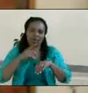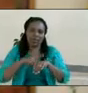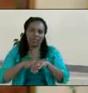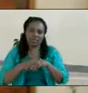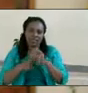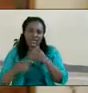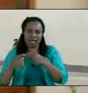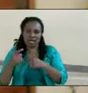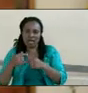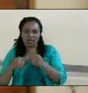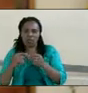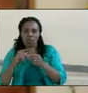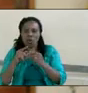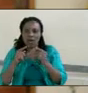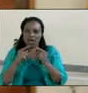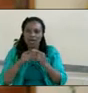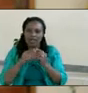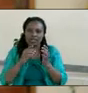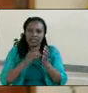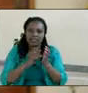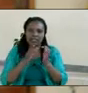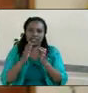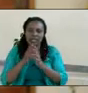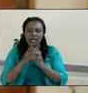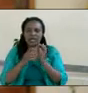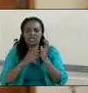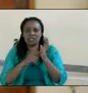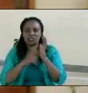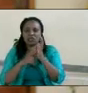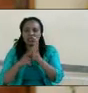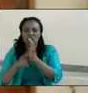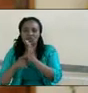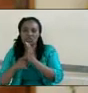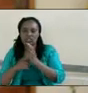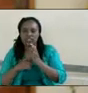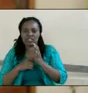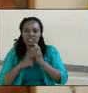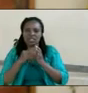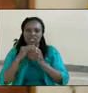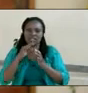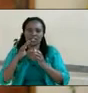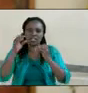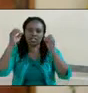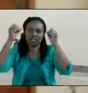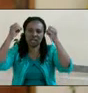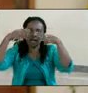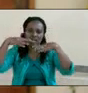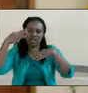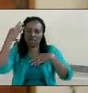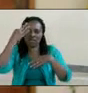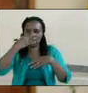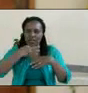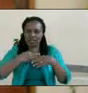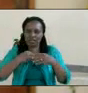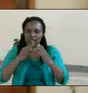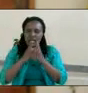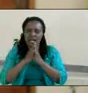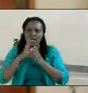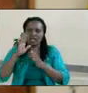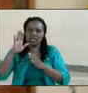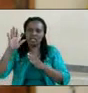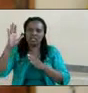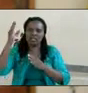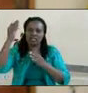when Jesus shows his smiling face, there is sunshine in the